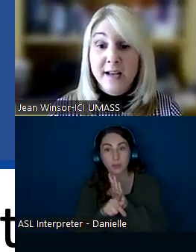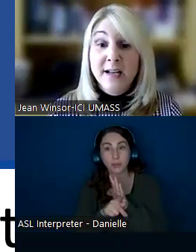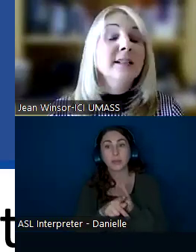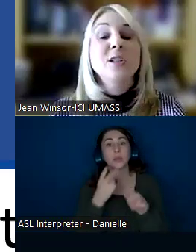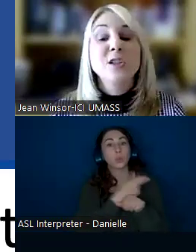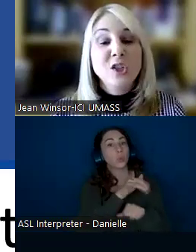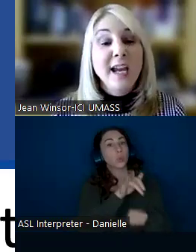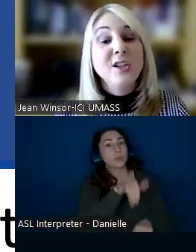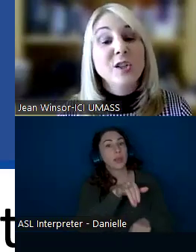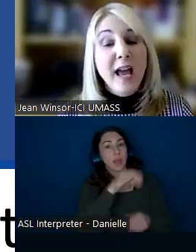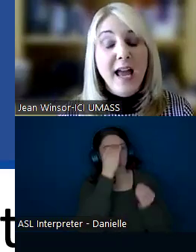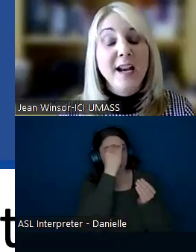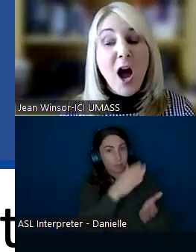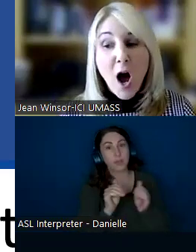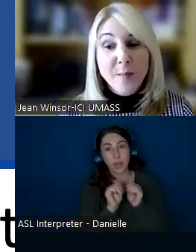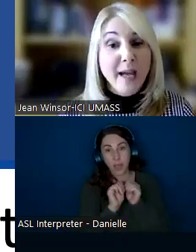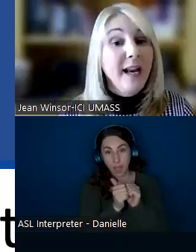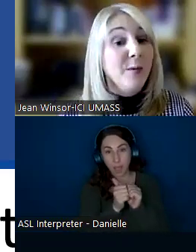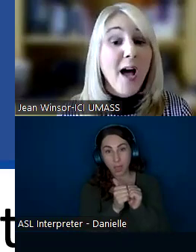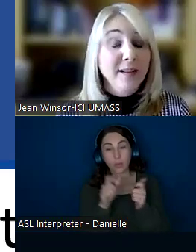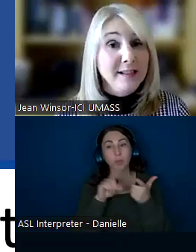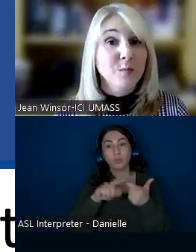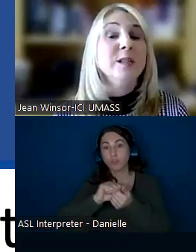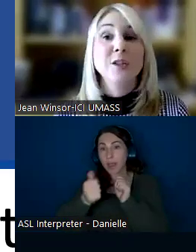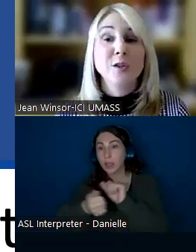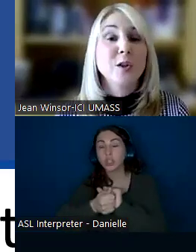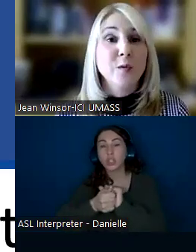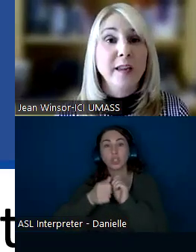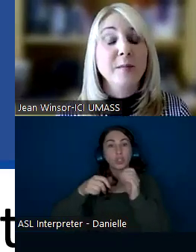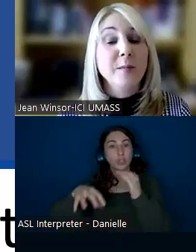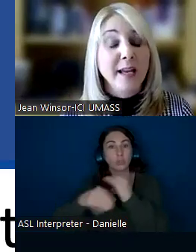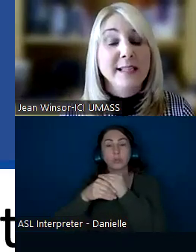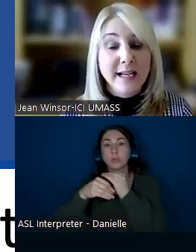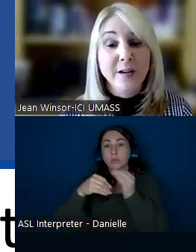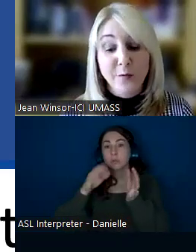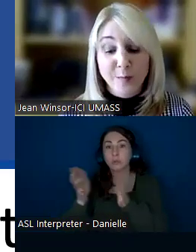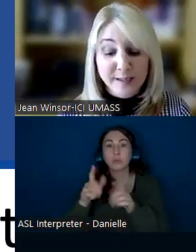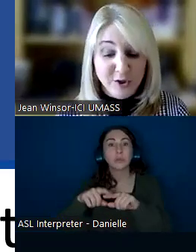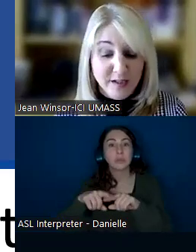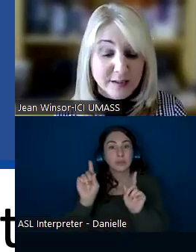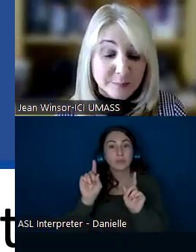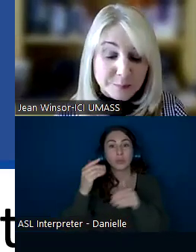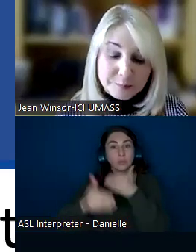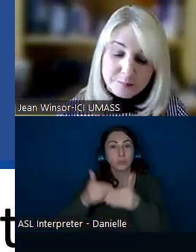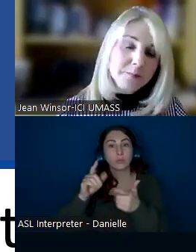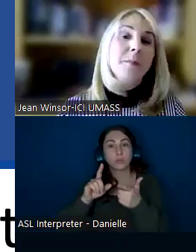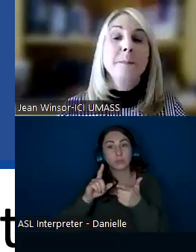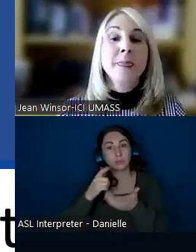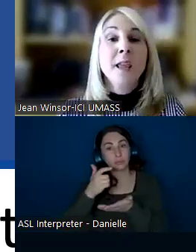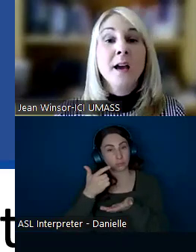data to change and augment any policies and procedures to really make data-informed decisions.